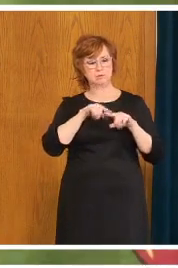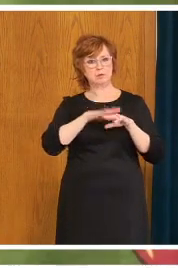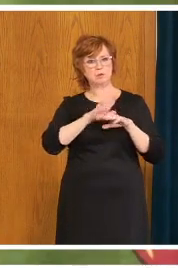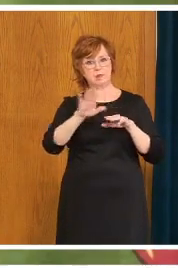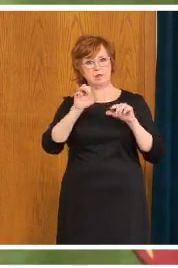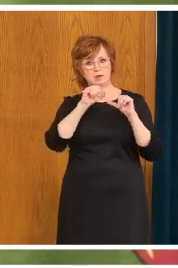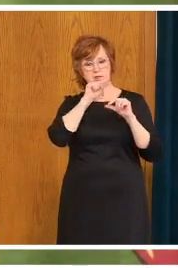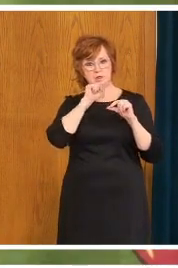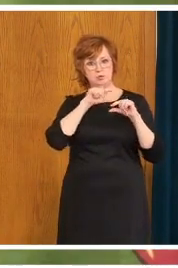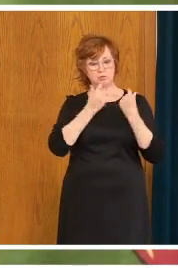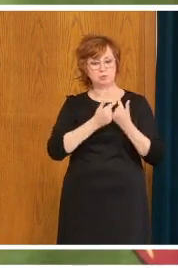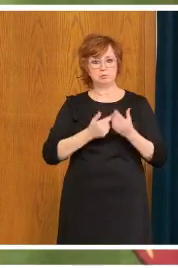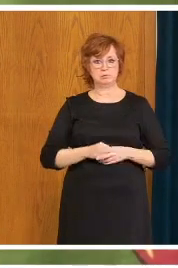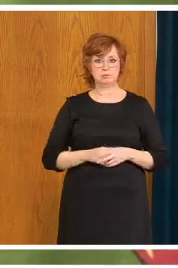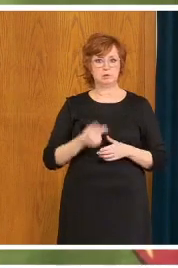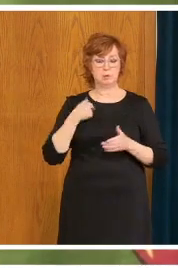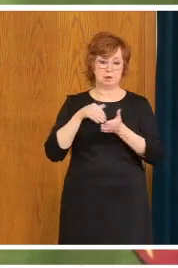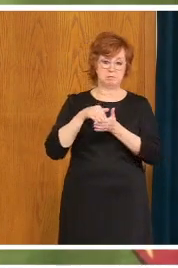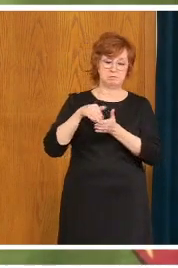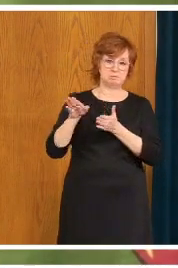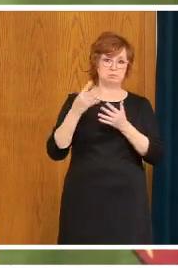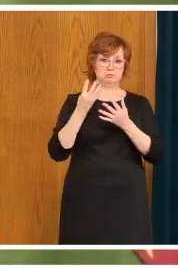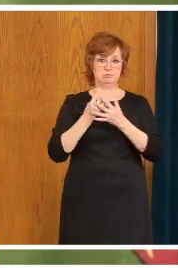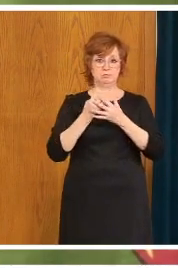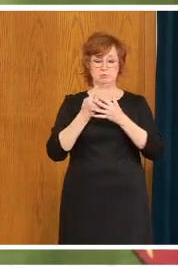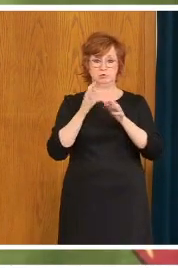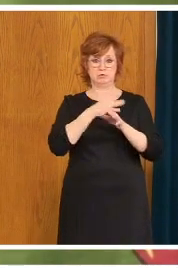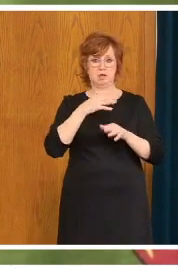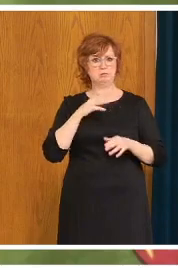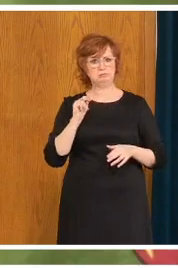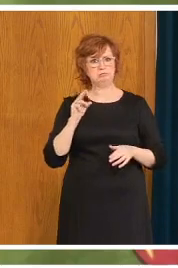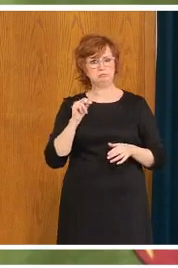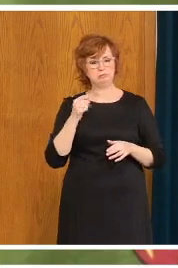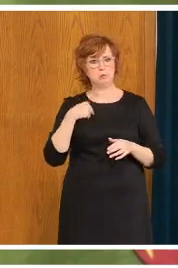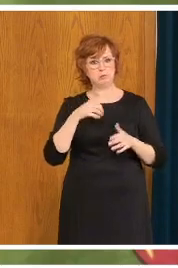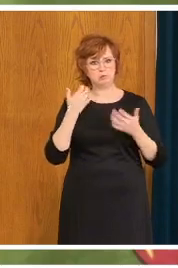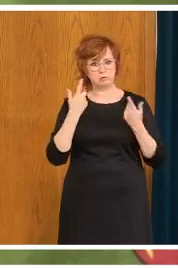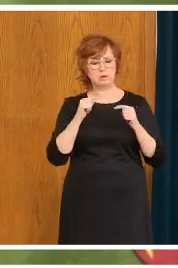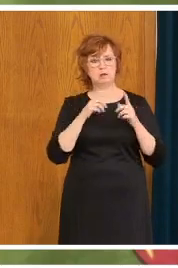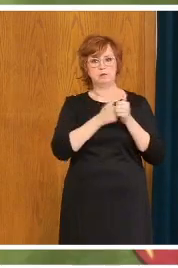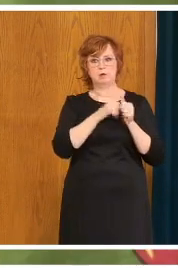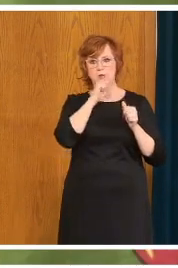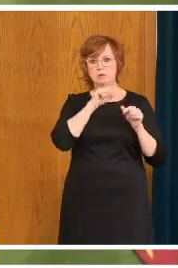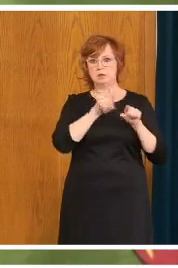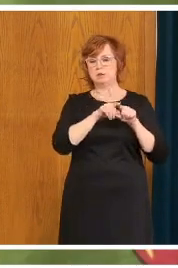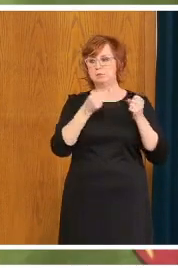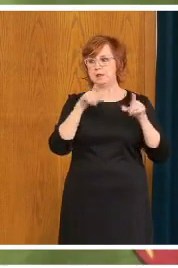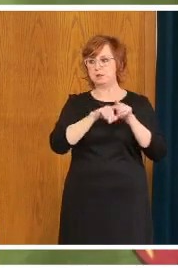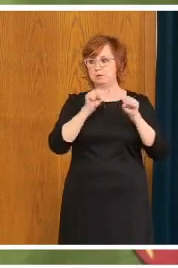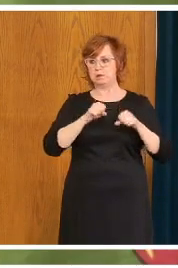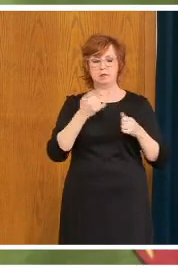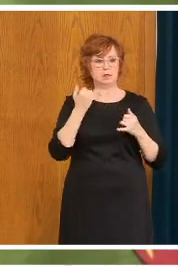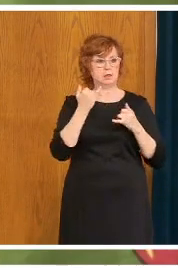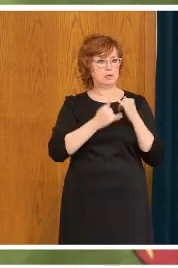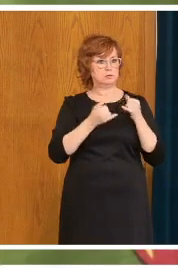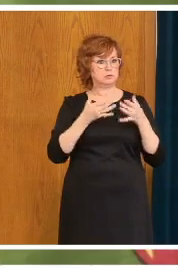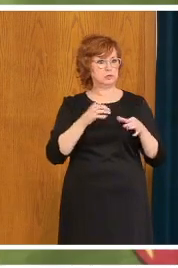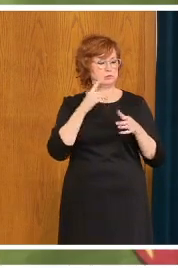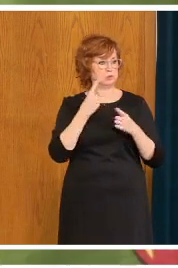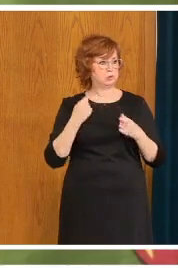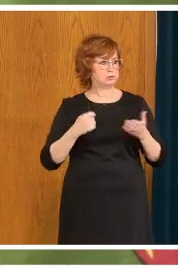been excluded. We're just trying to get through as many as we possibly can. Come back to the room for any additional questions.